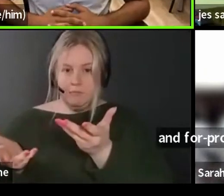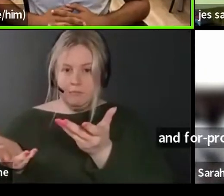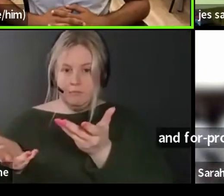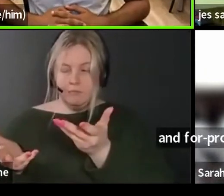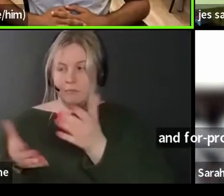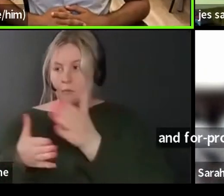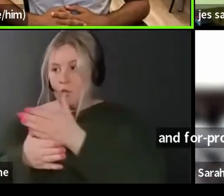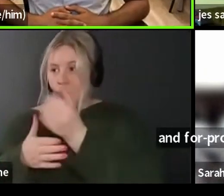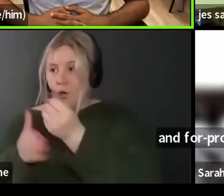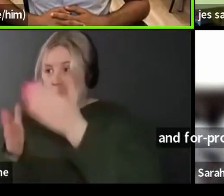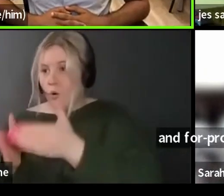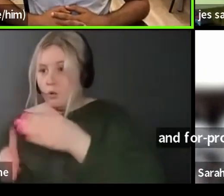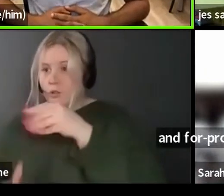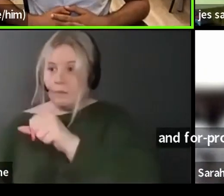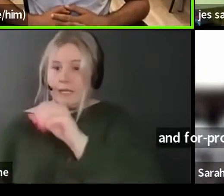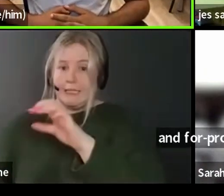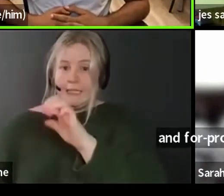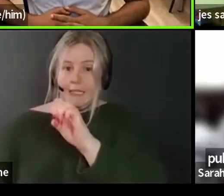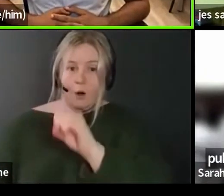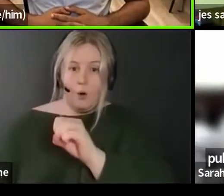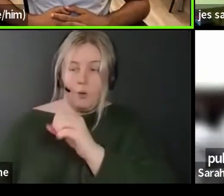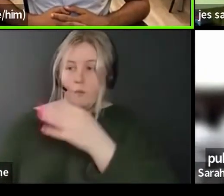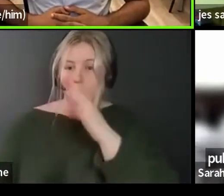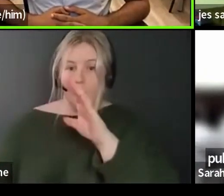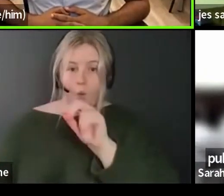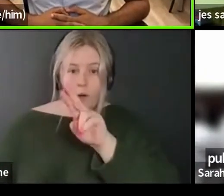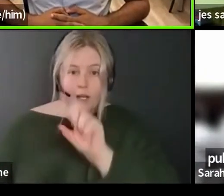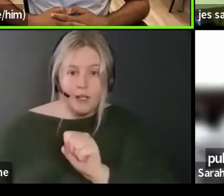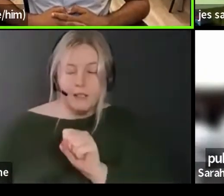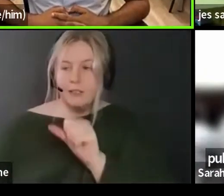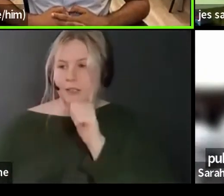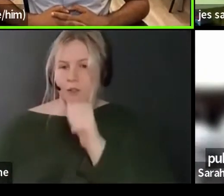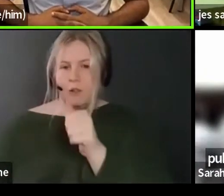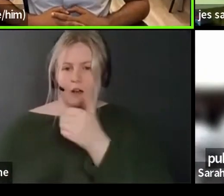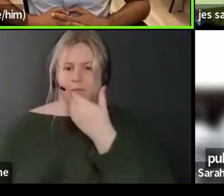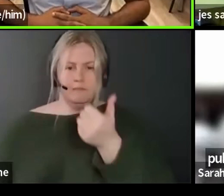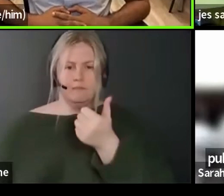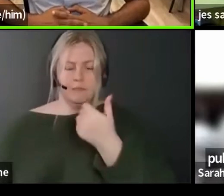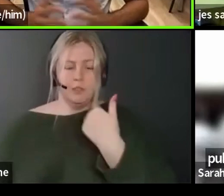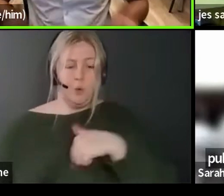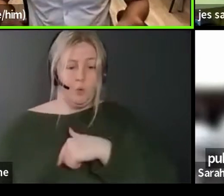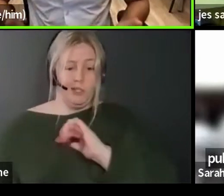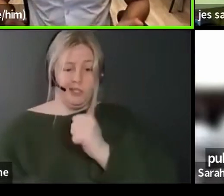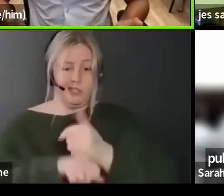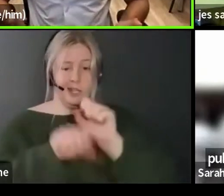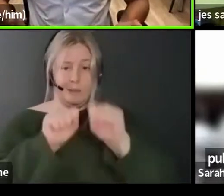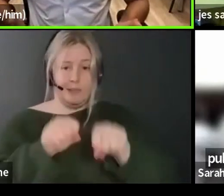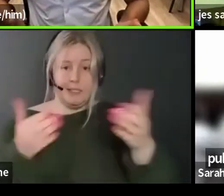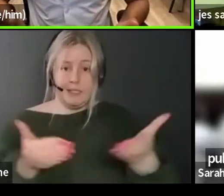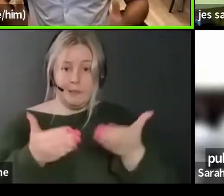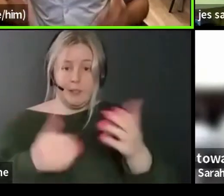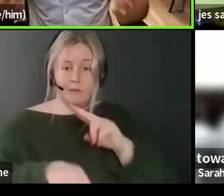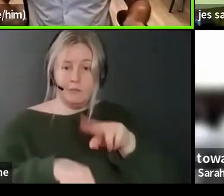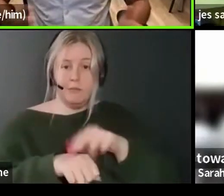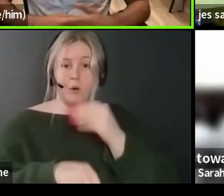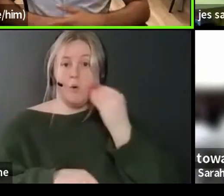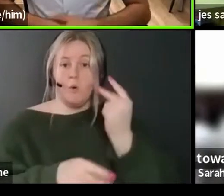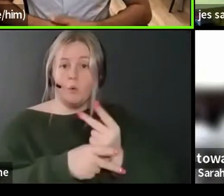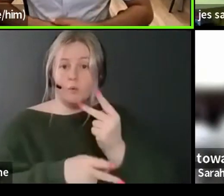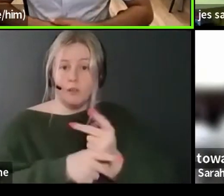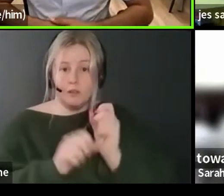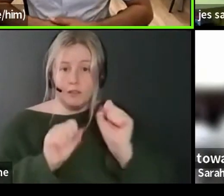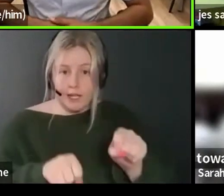shareholders, to paying CEO bonuses. And we could have a system here in Canada where we nationalize home care. We have